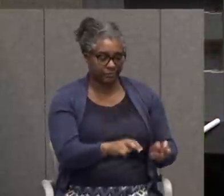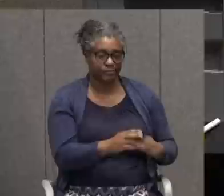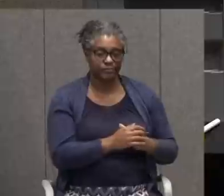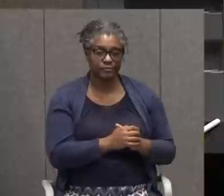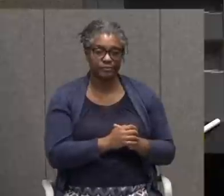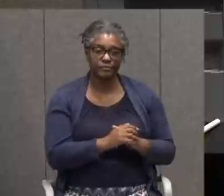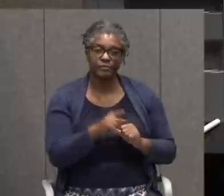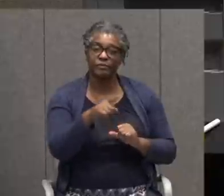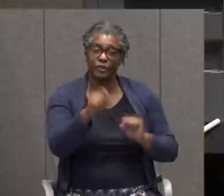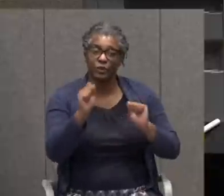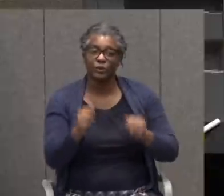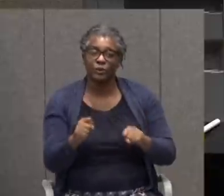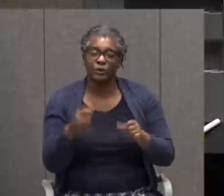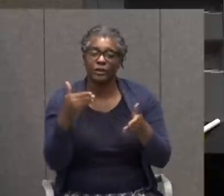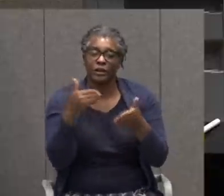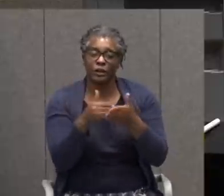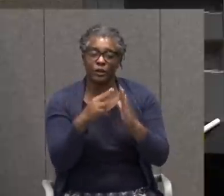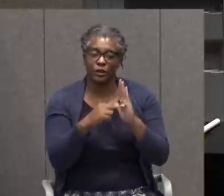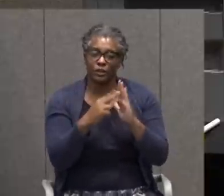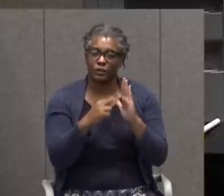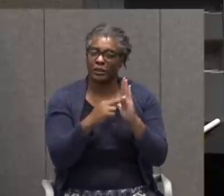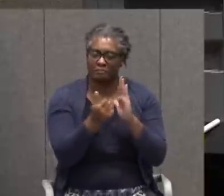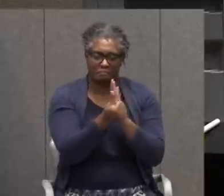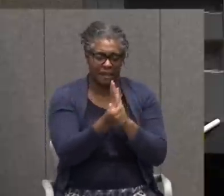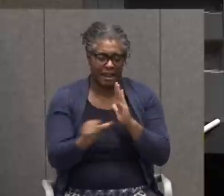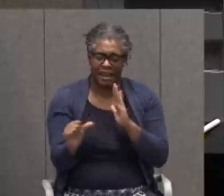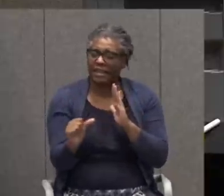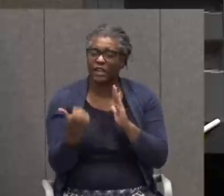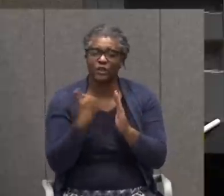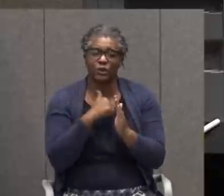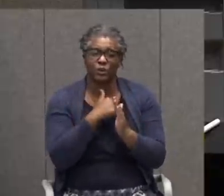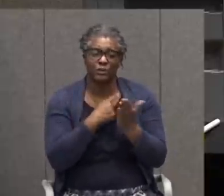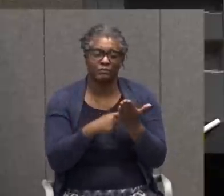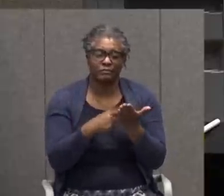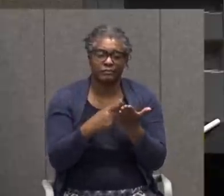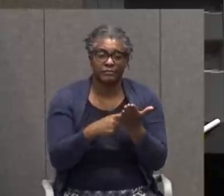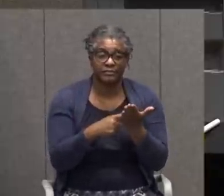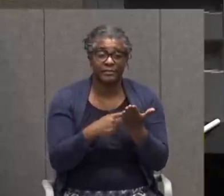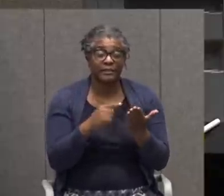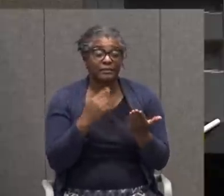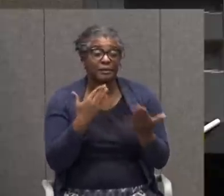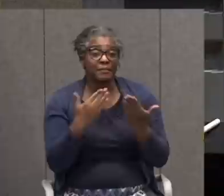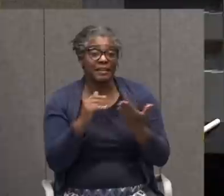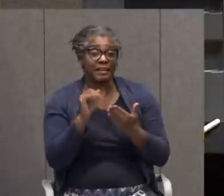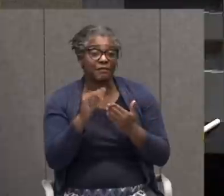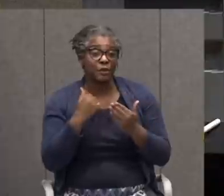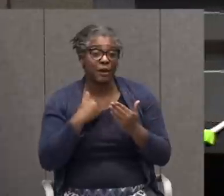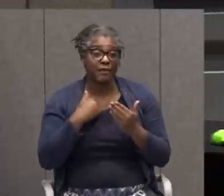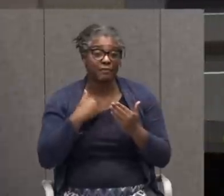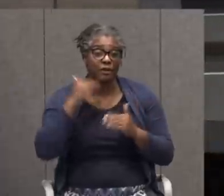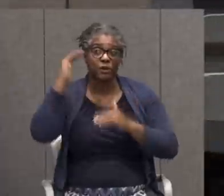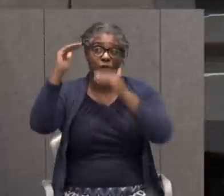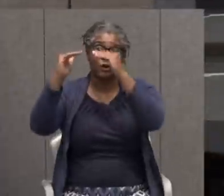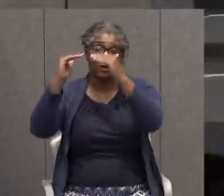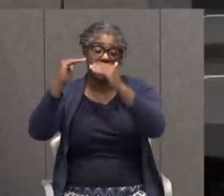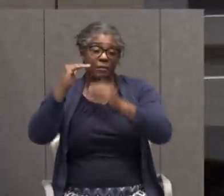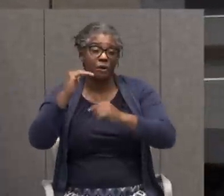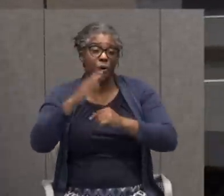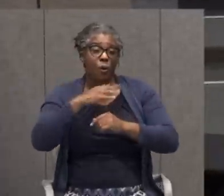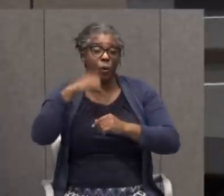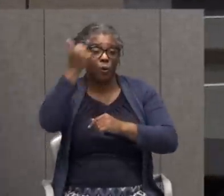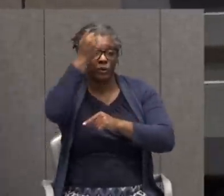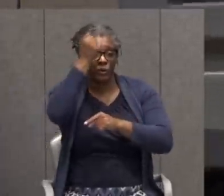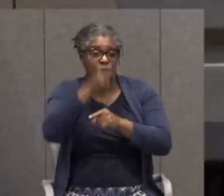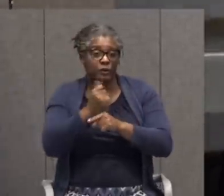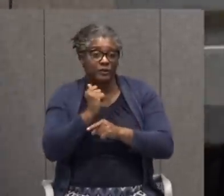you've done. If you have a grown-up, maybe an older brother or sister that can also help you with some close reading skills,